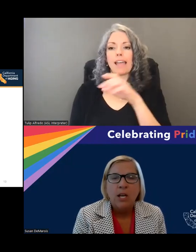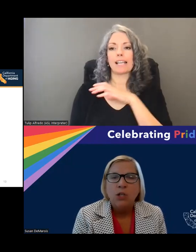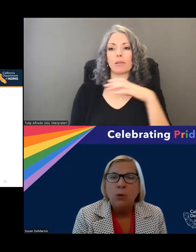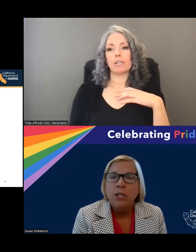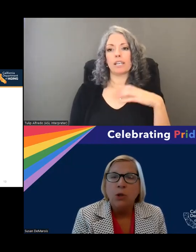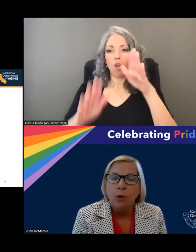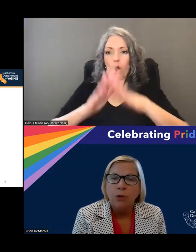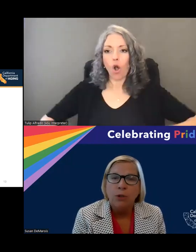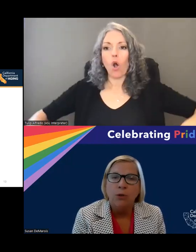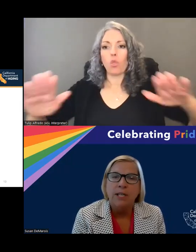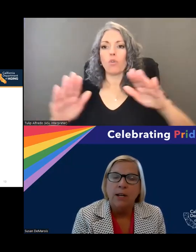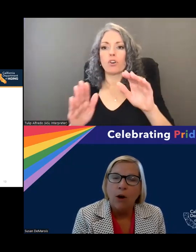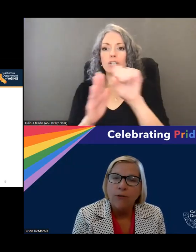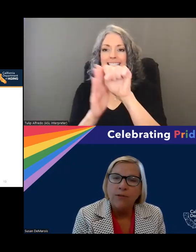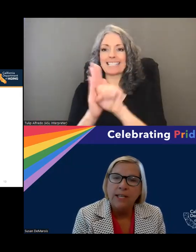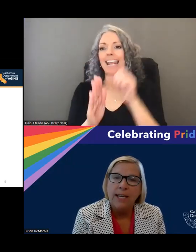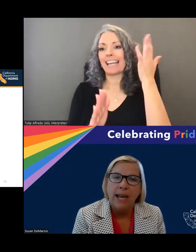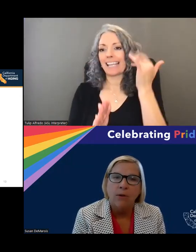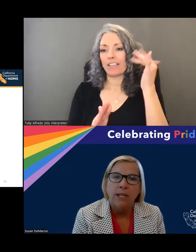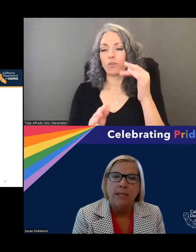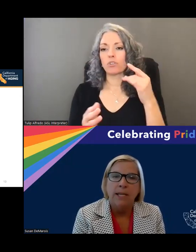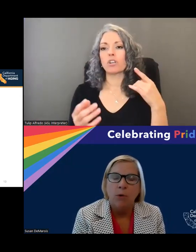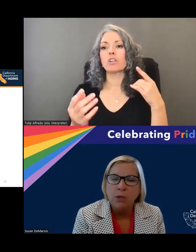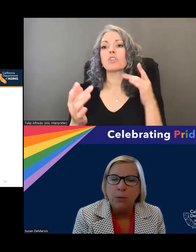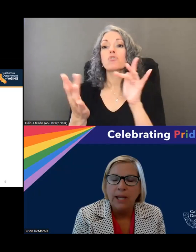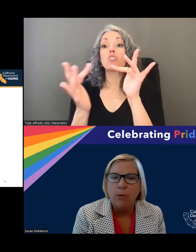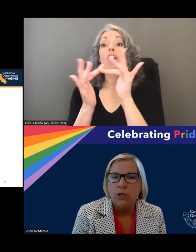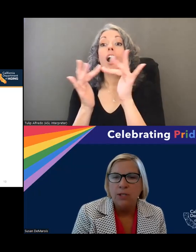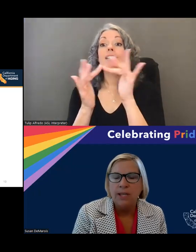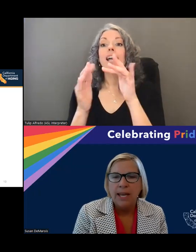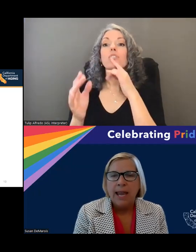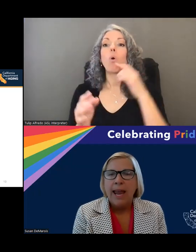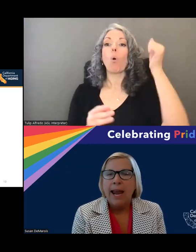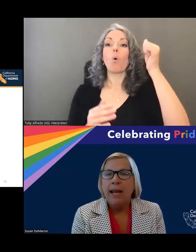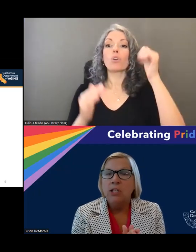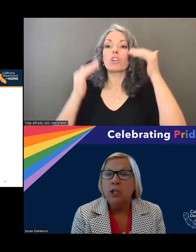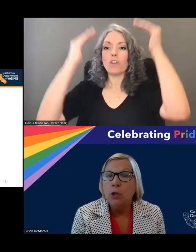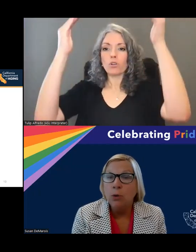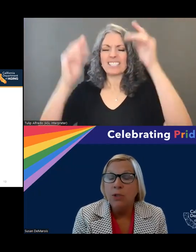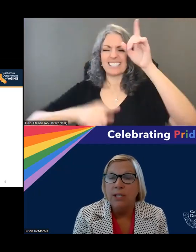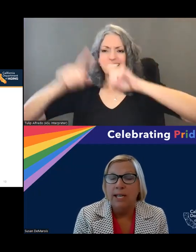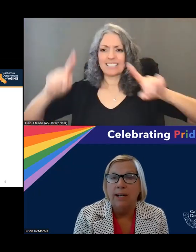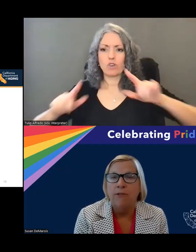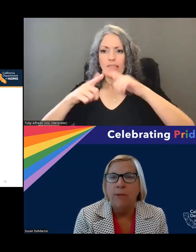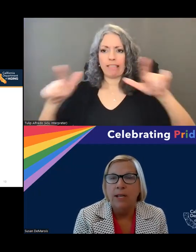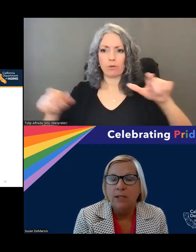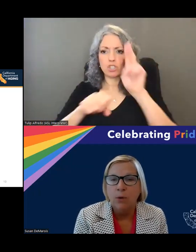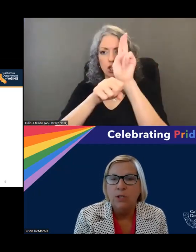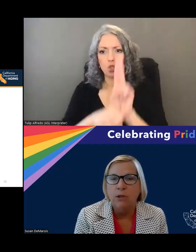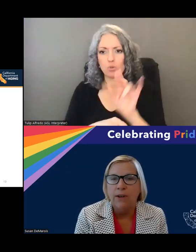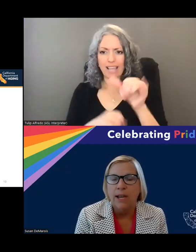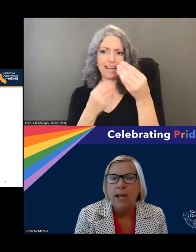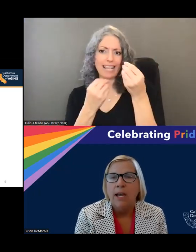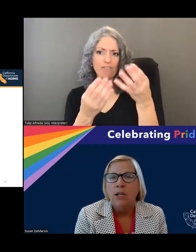state to reach older adults in all 58 counties in multiple languages, and to use the data from the